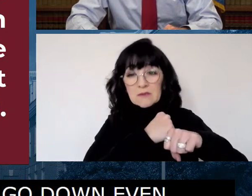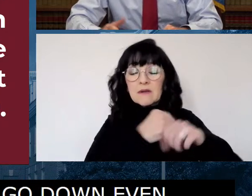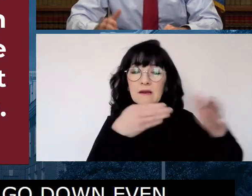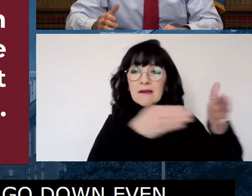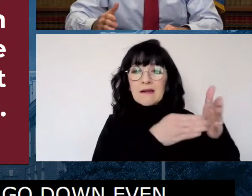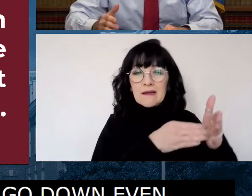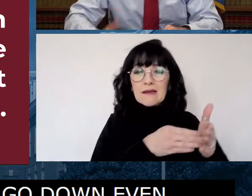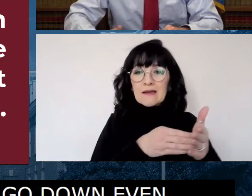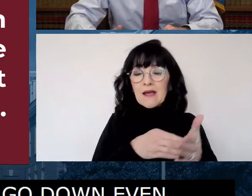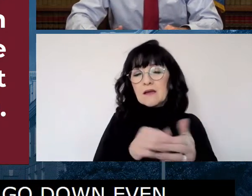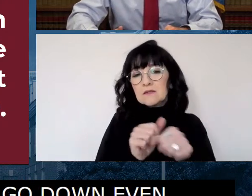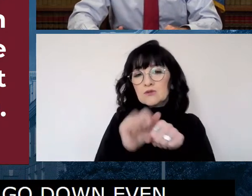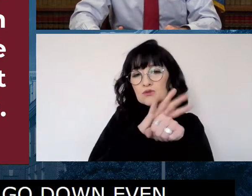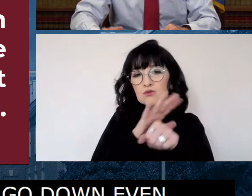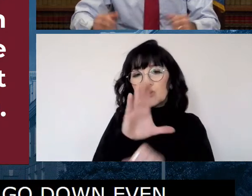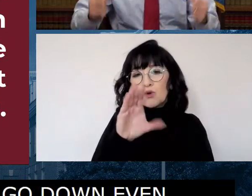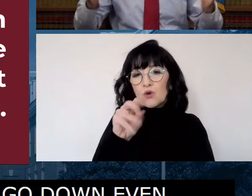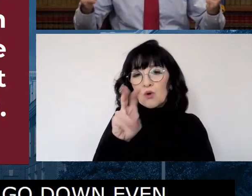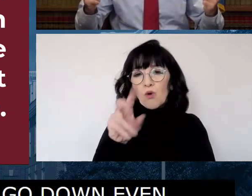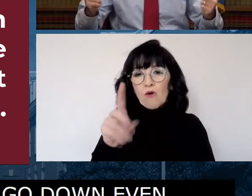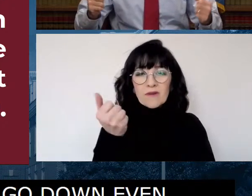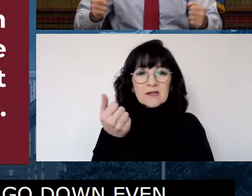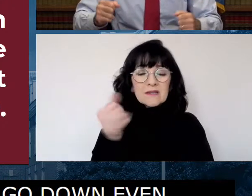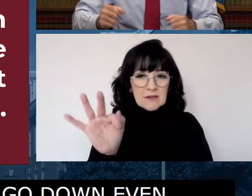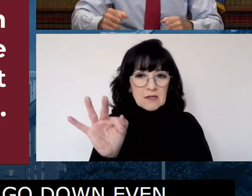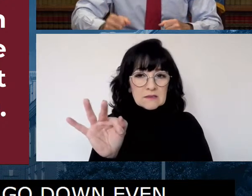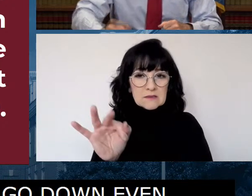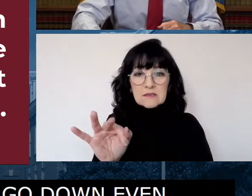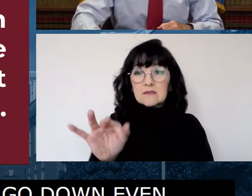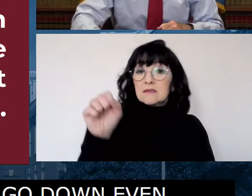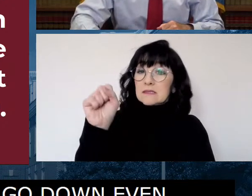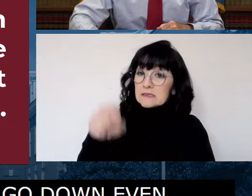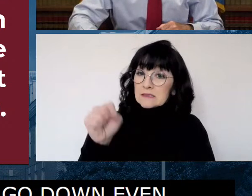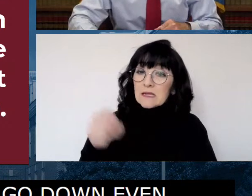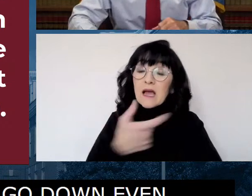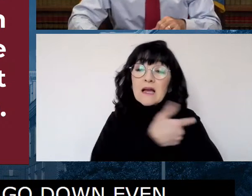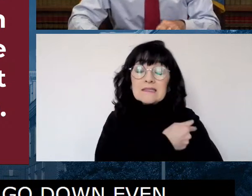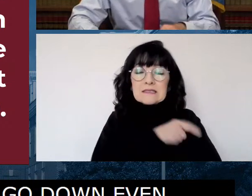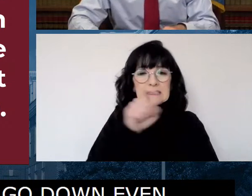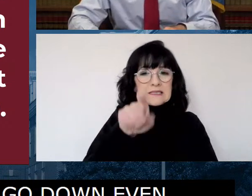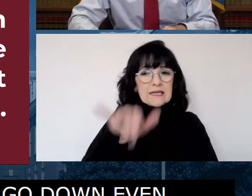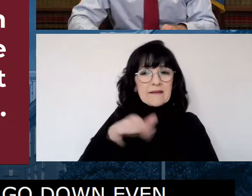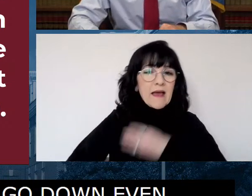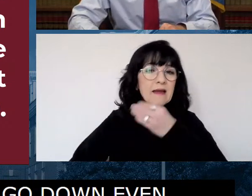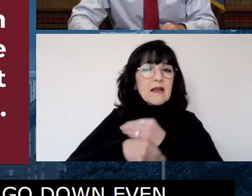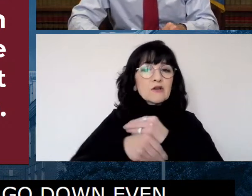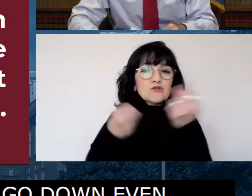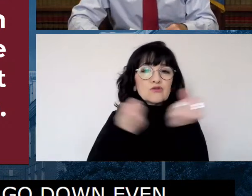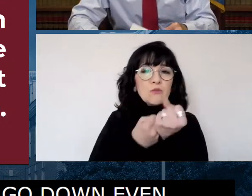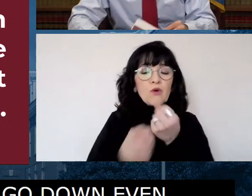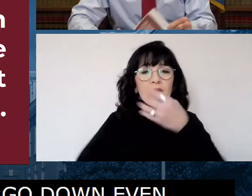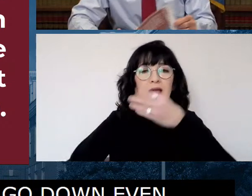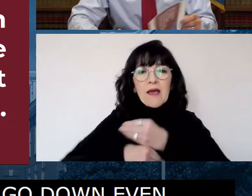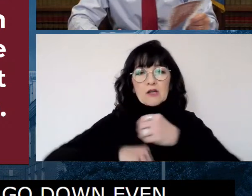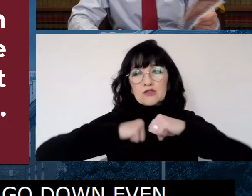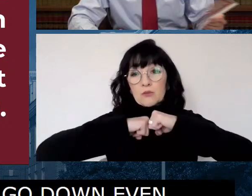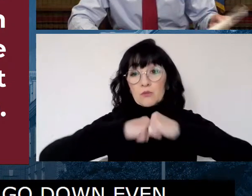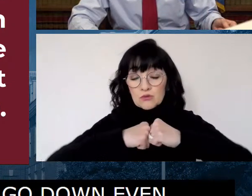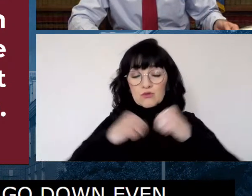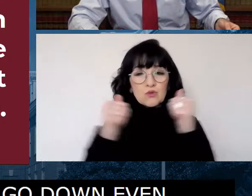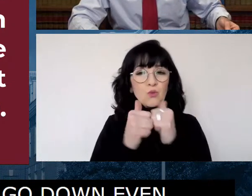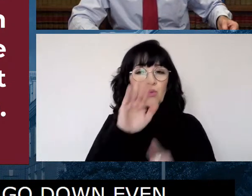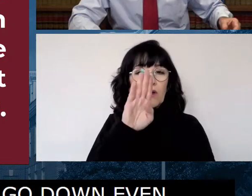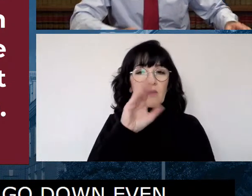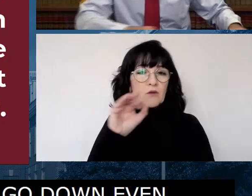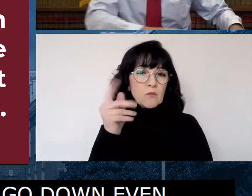and hospitalizations, but you really need to get that extra support, extra protection, getting your booster shot. Dr.